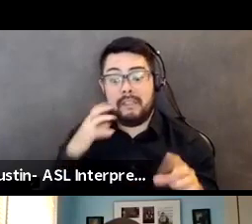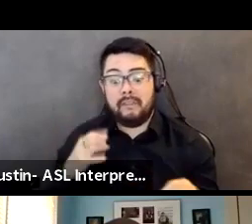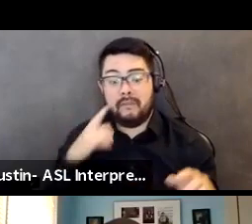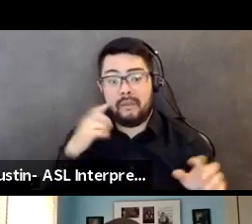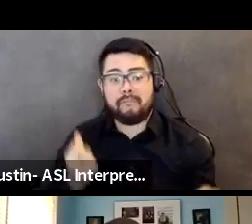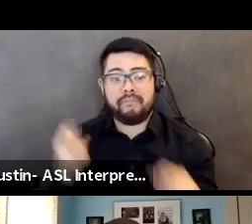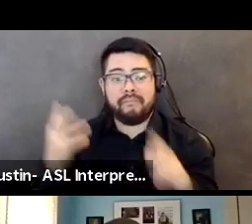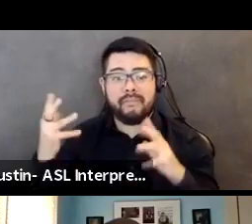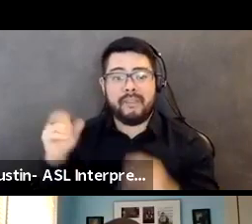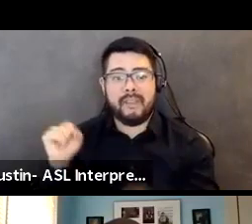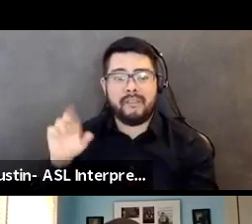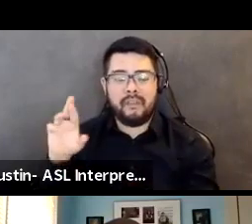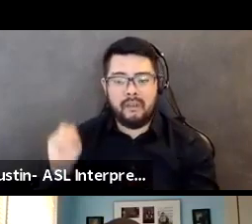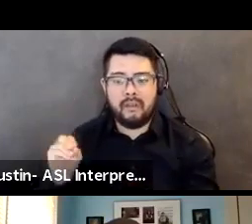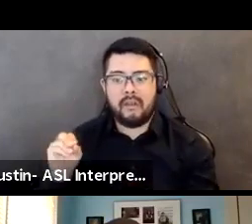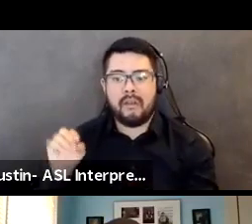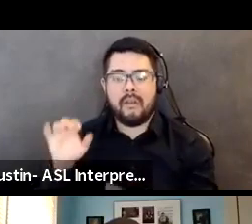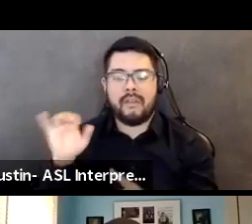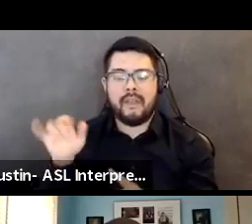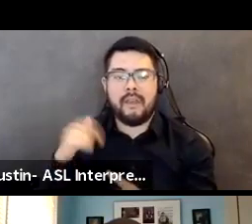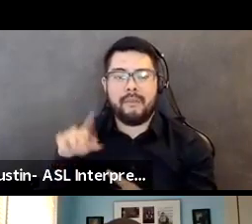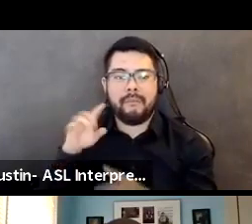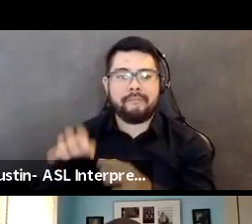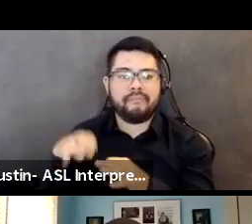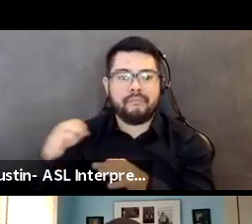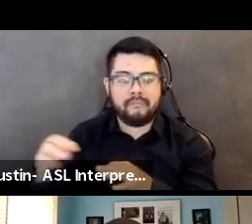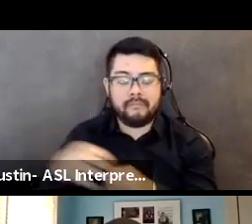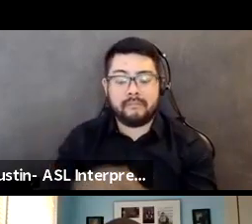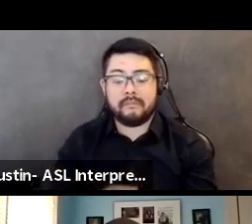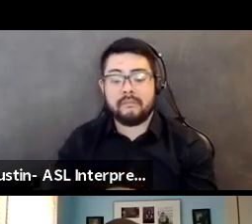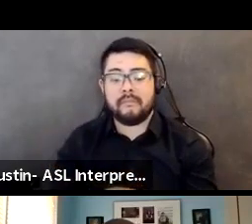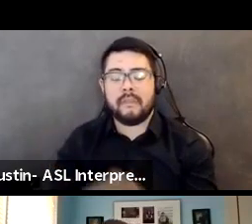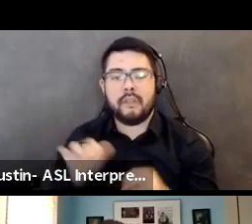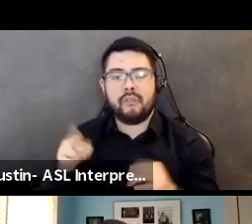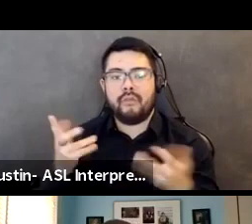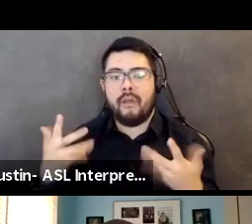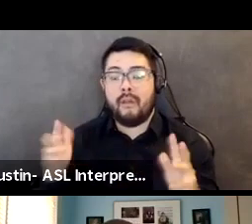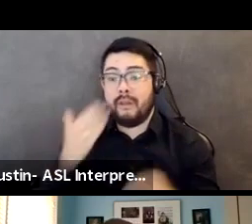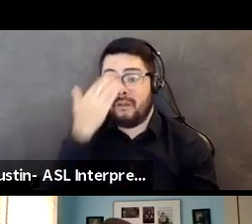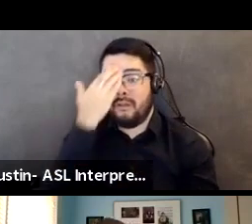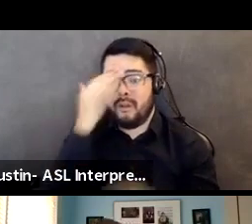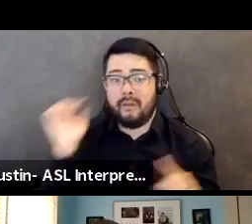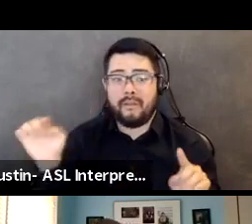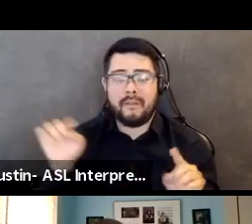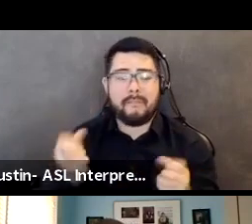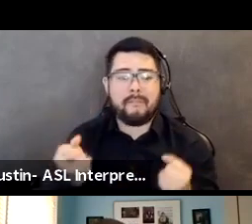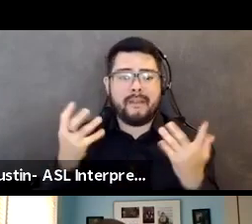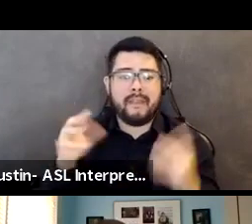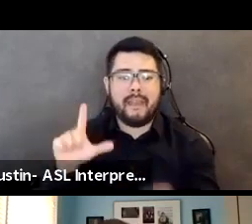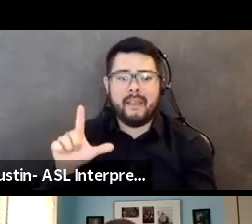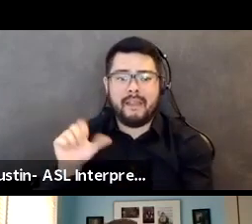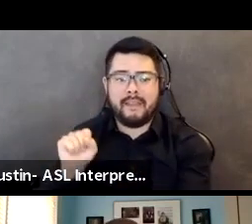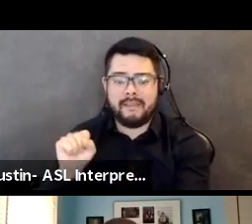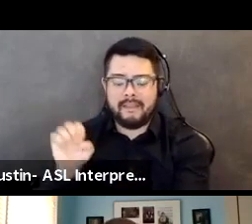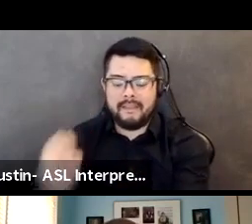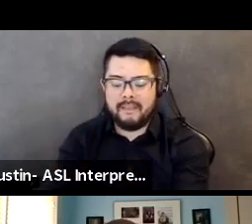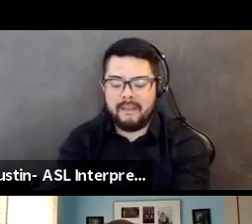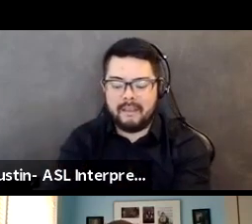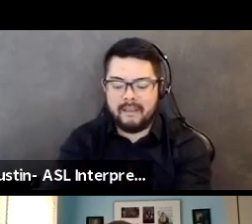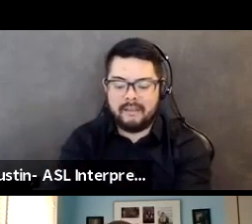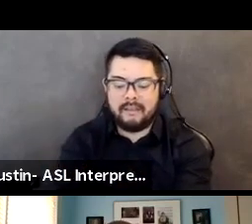was put on lsds with the knowledge that there are many lses that are